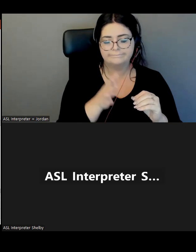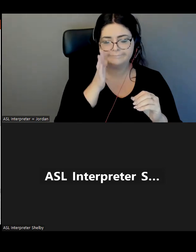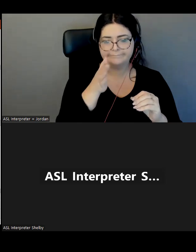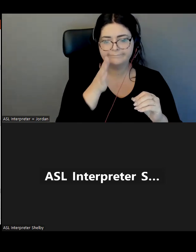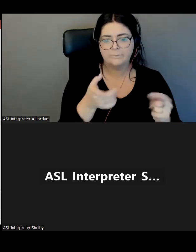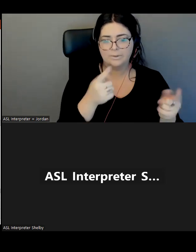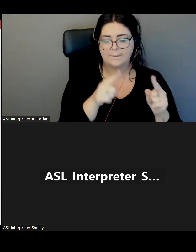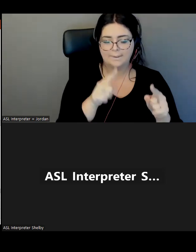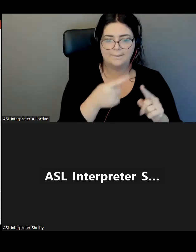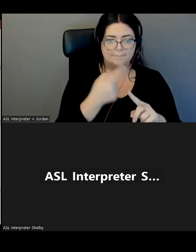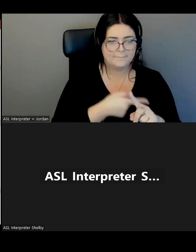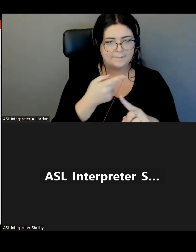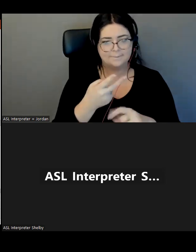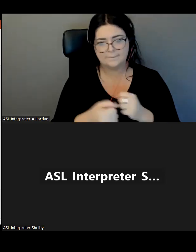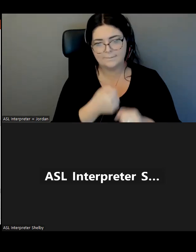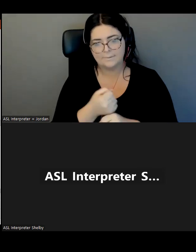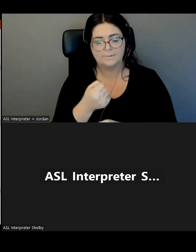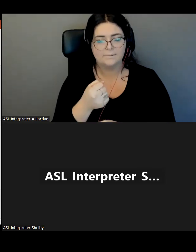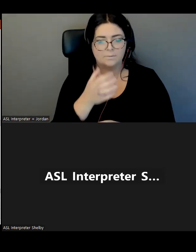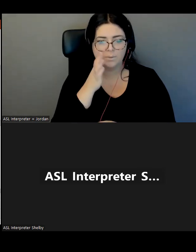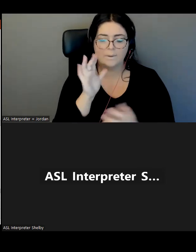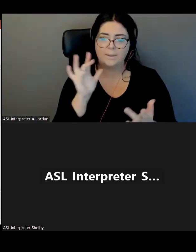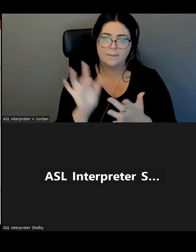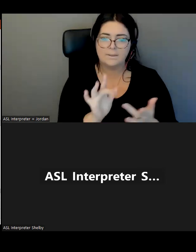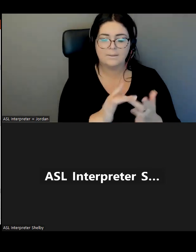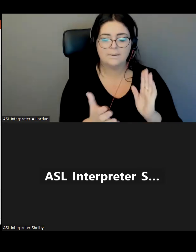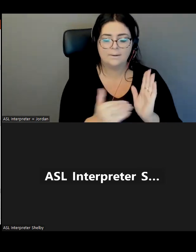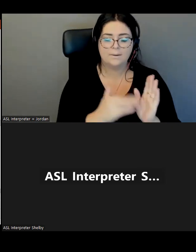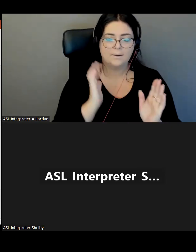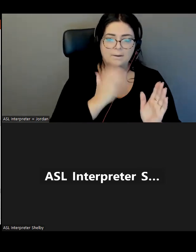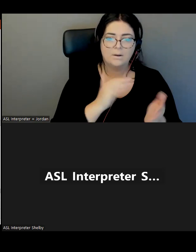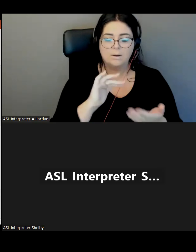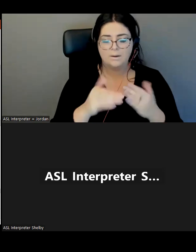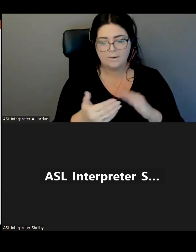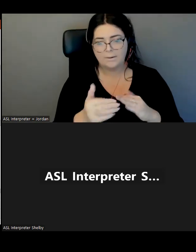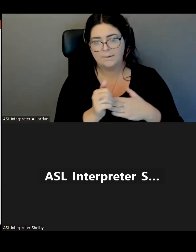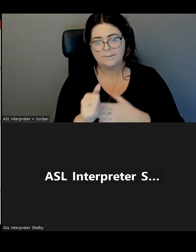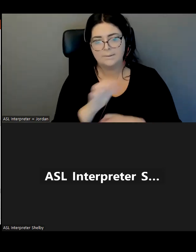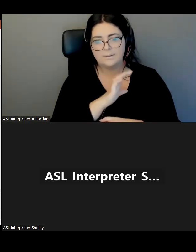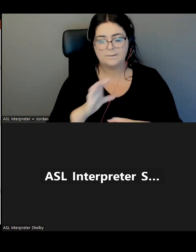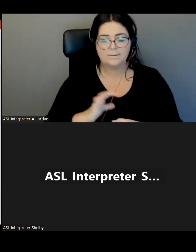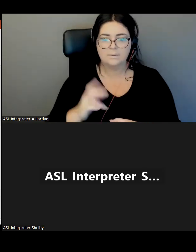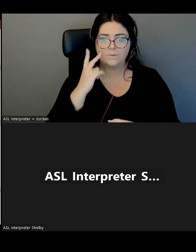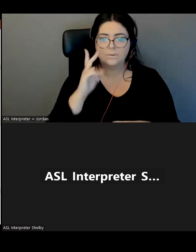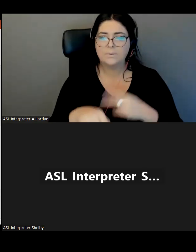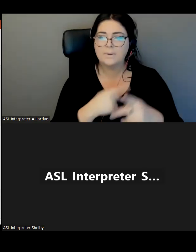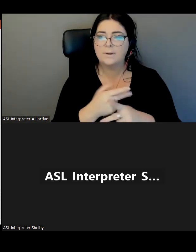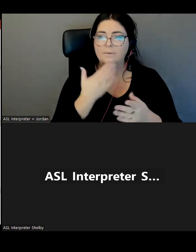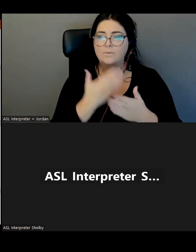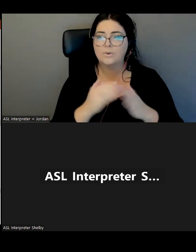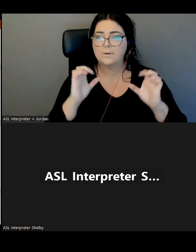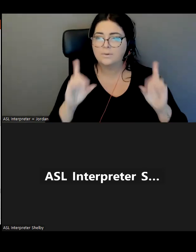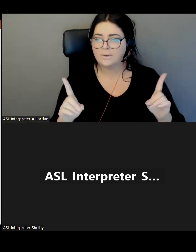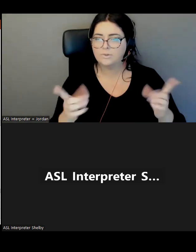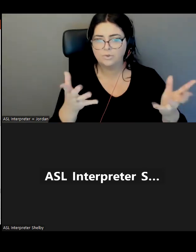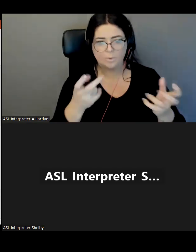coming months. So we will reach out to our communities and our steering committee and see what types of education our groups would like to